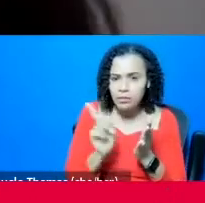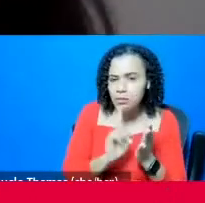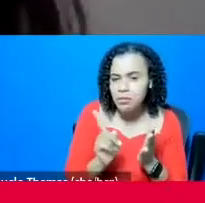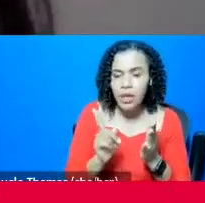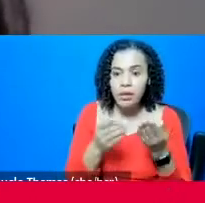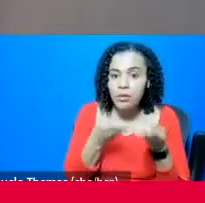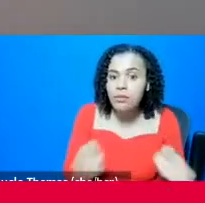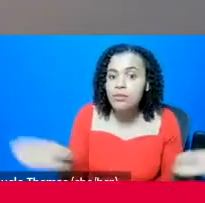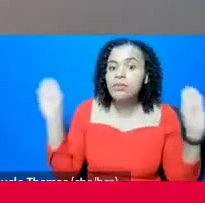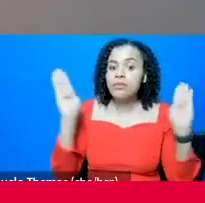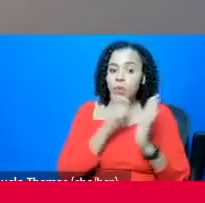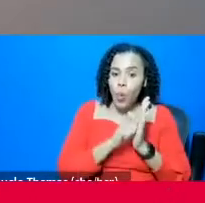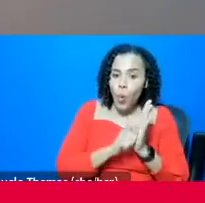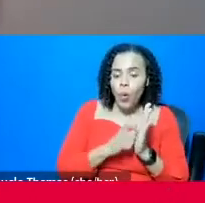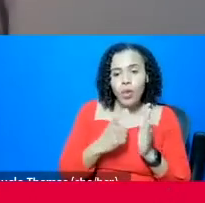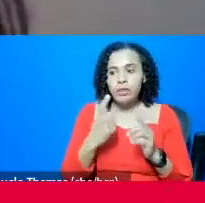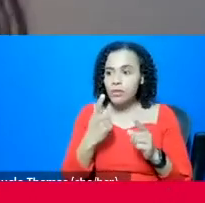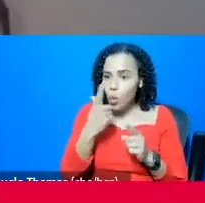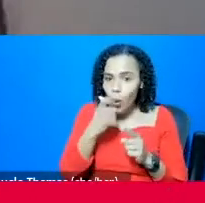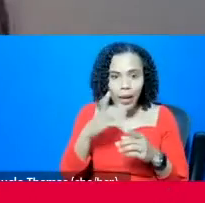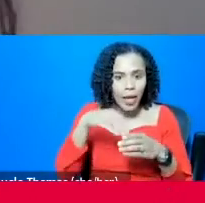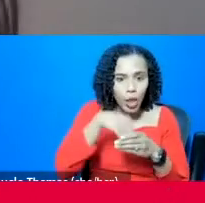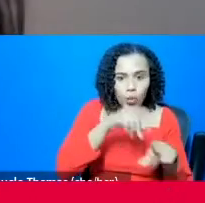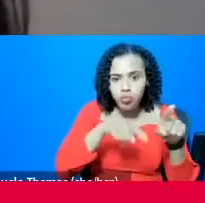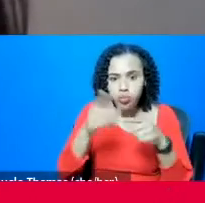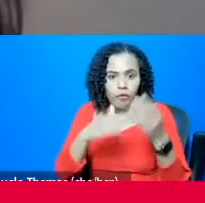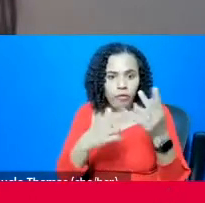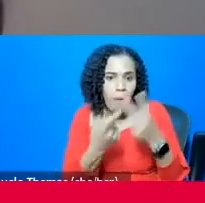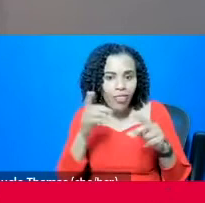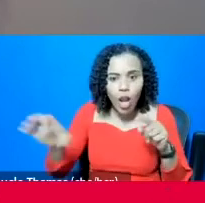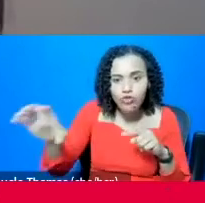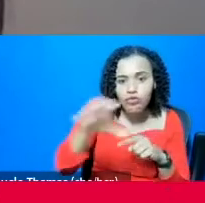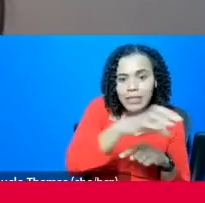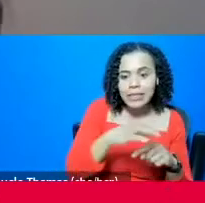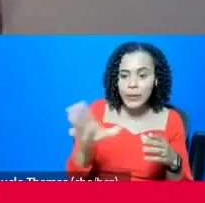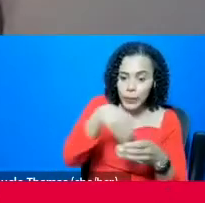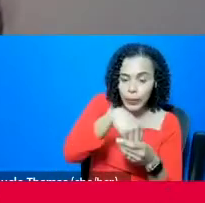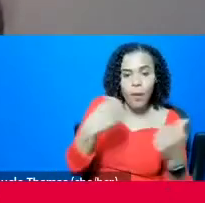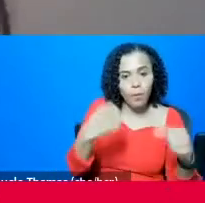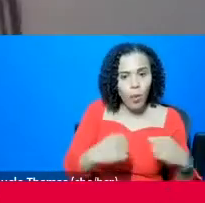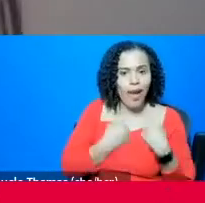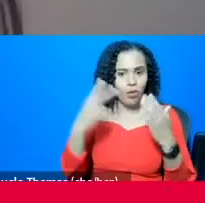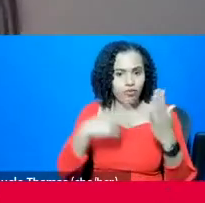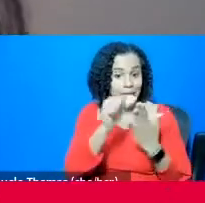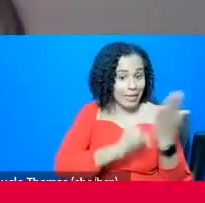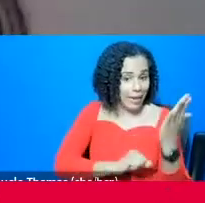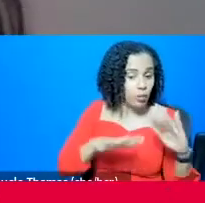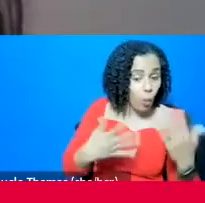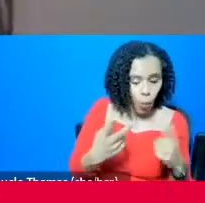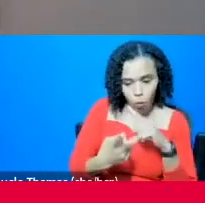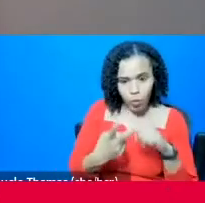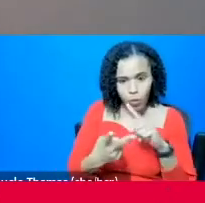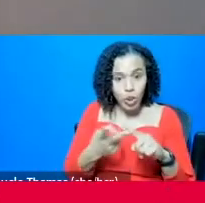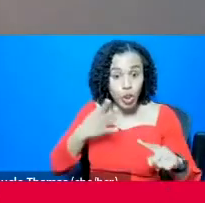Frantz Fanon or Kwame Nkrumah or Edward Said, or does it mean we actually need to investigate the